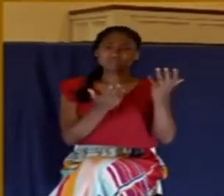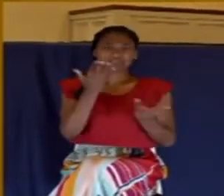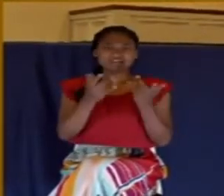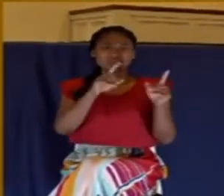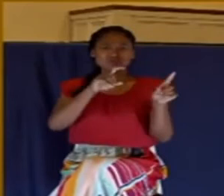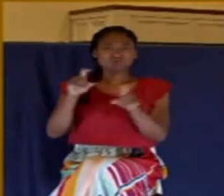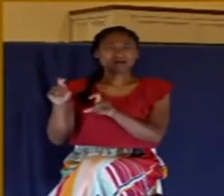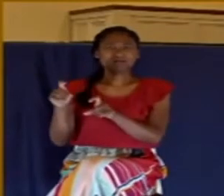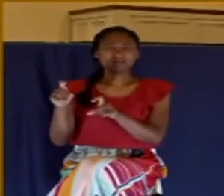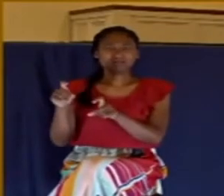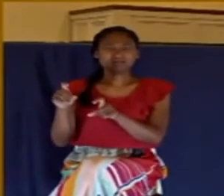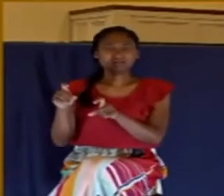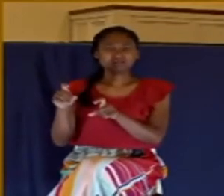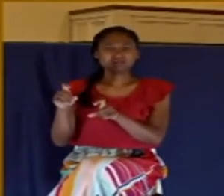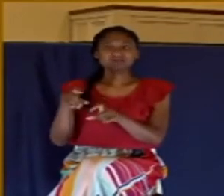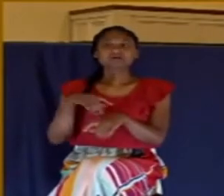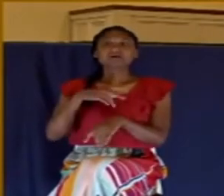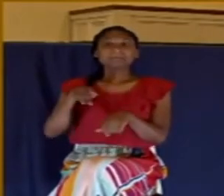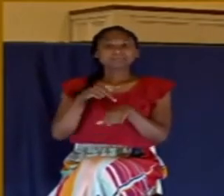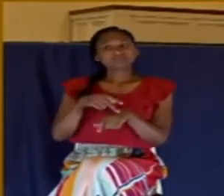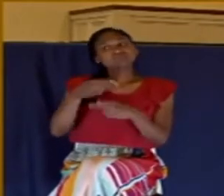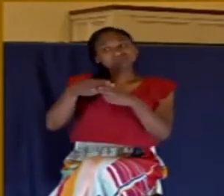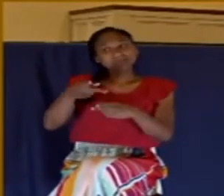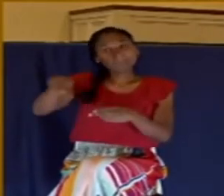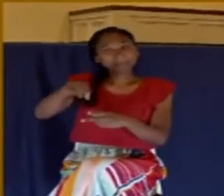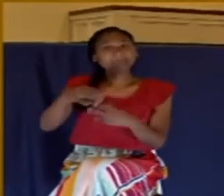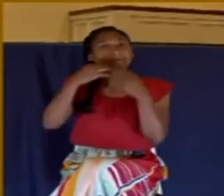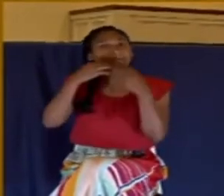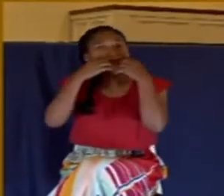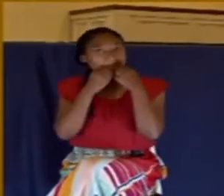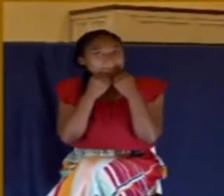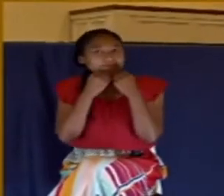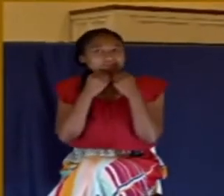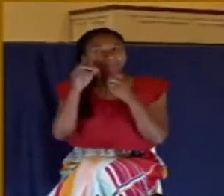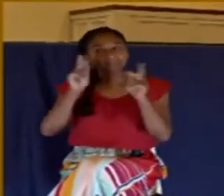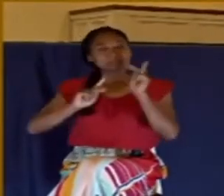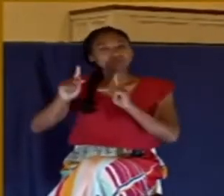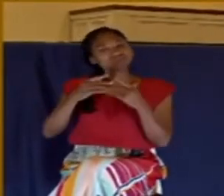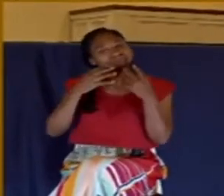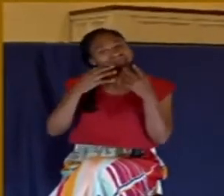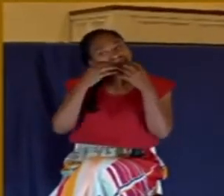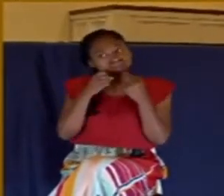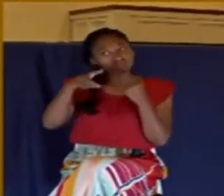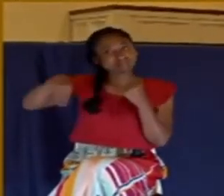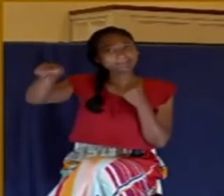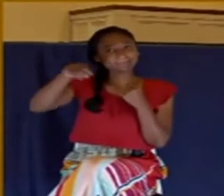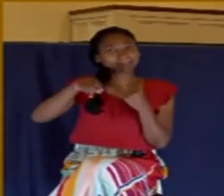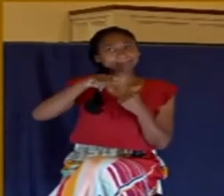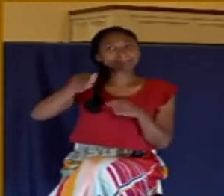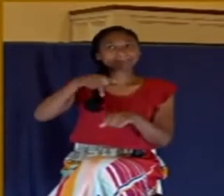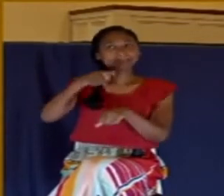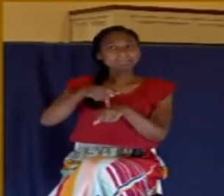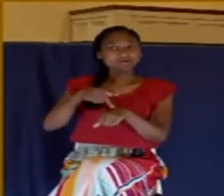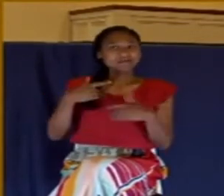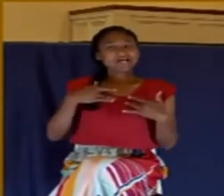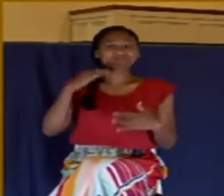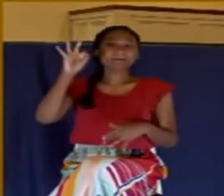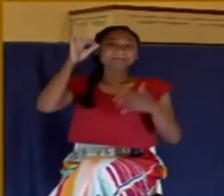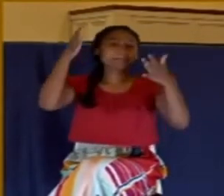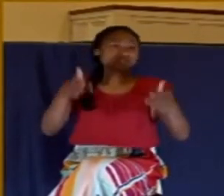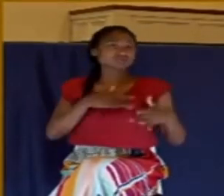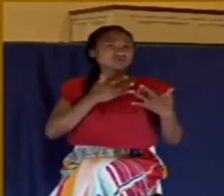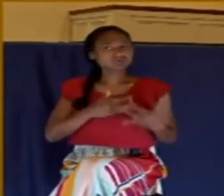you. He calls them beloved. He's speaking warmly to them. Peter here has the heart of a pastor, but he also